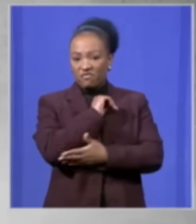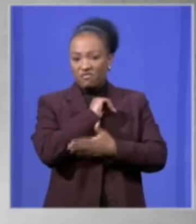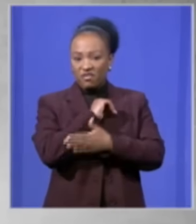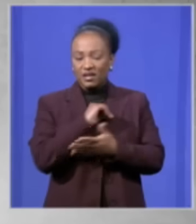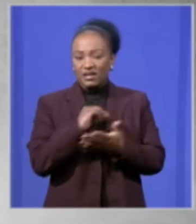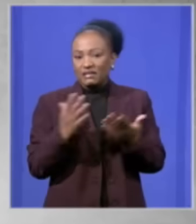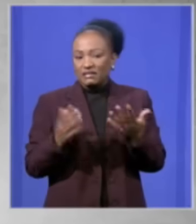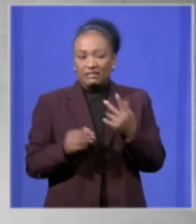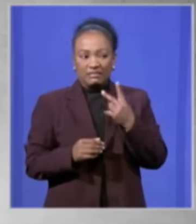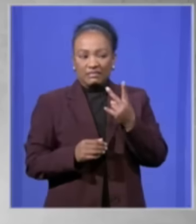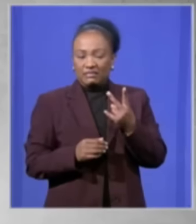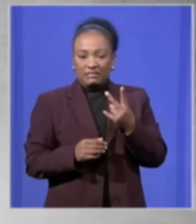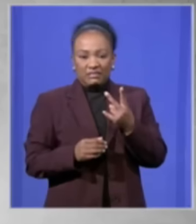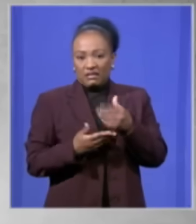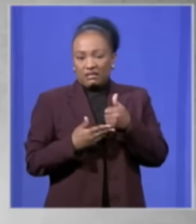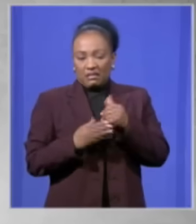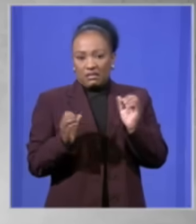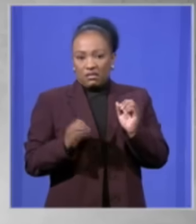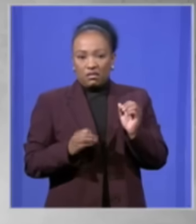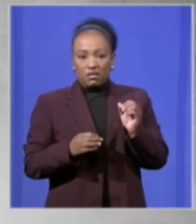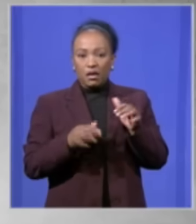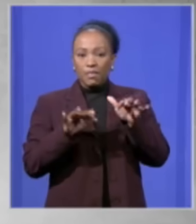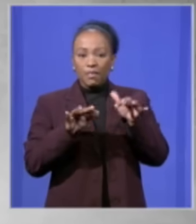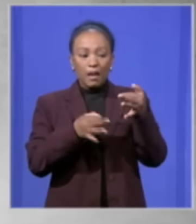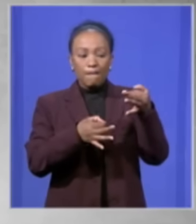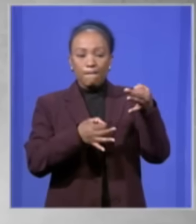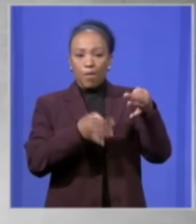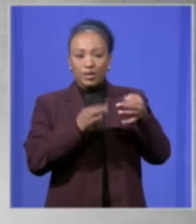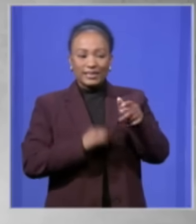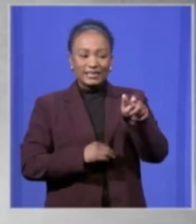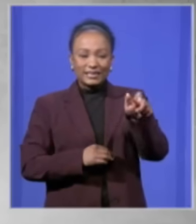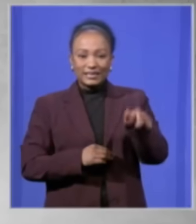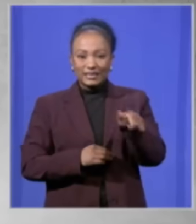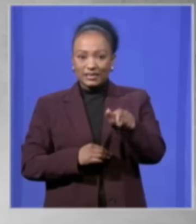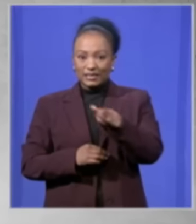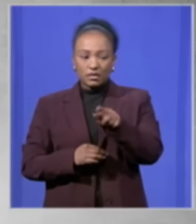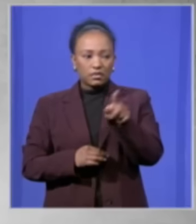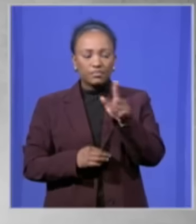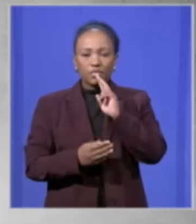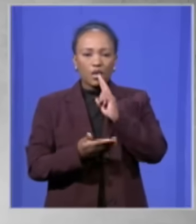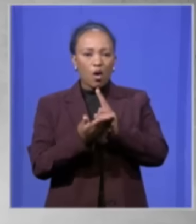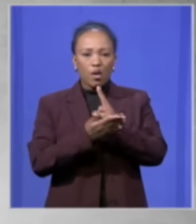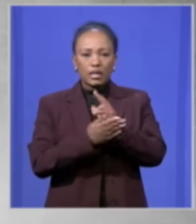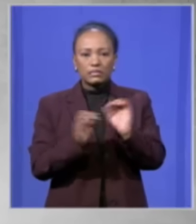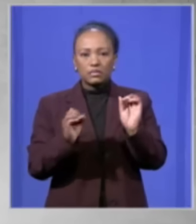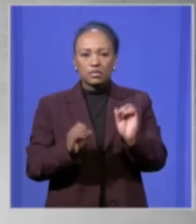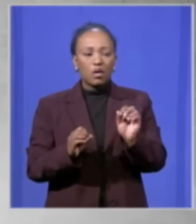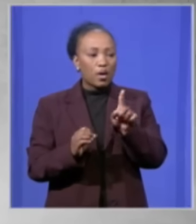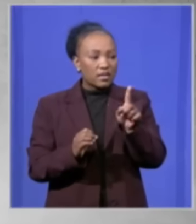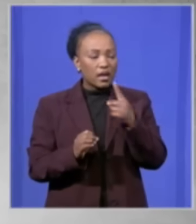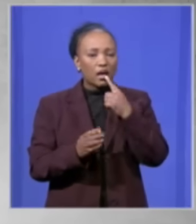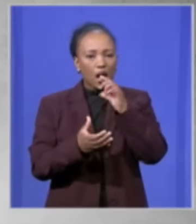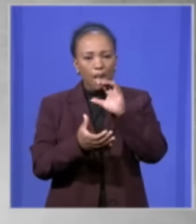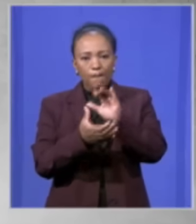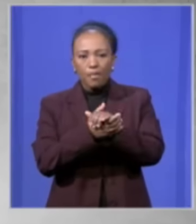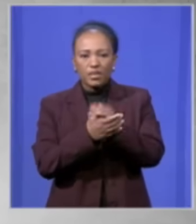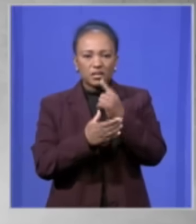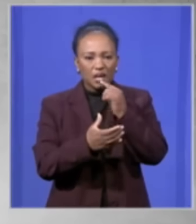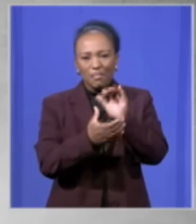selo ka baka la bora dipolotiki ba ile gore ba hloka nnete ka mešala matšatši ba tshepiša setšhaba sela le sele fela ba pala go phethagatša ga